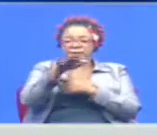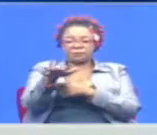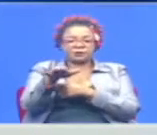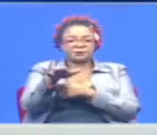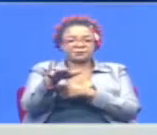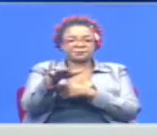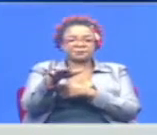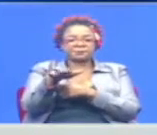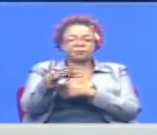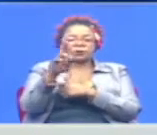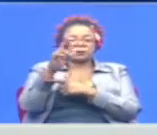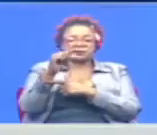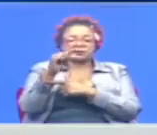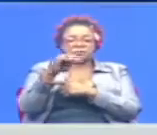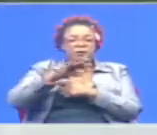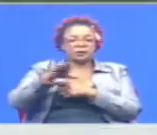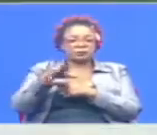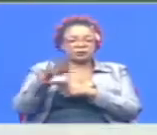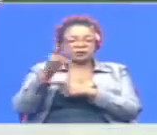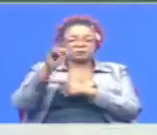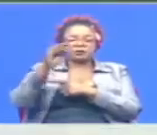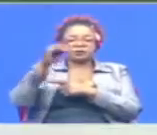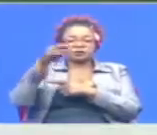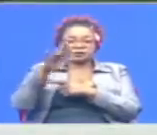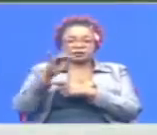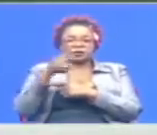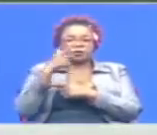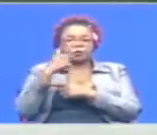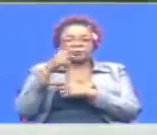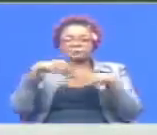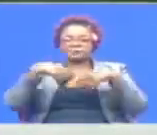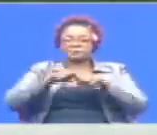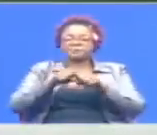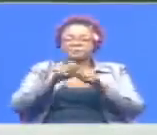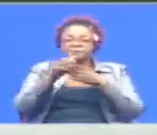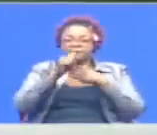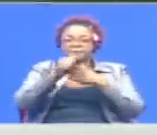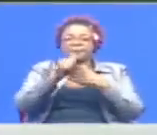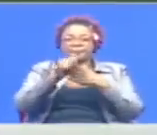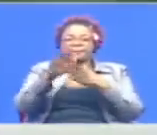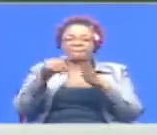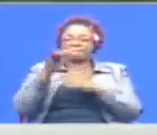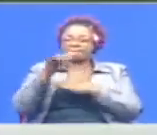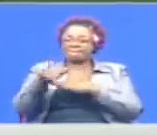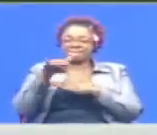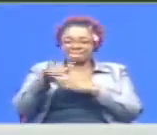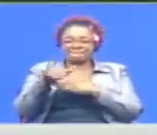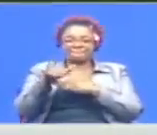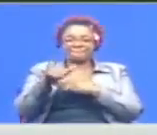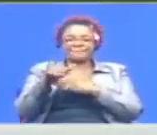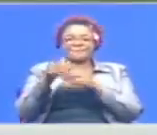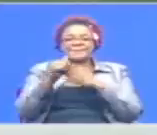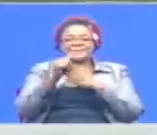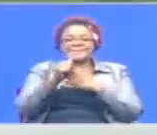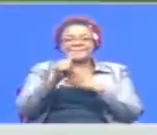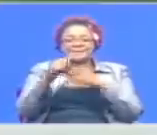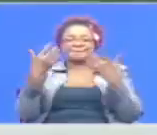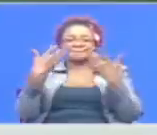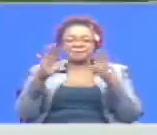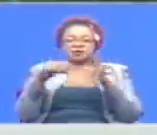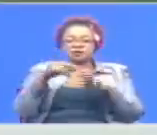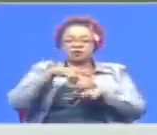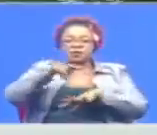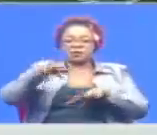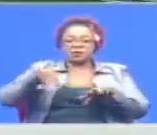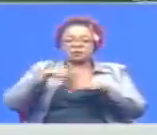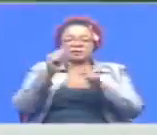in Wasingishu County. Kipchirchir, who took charge of the leading pack from early stages of the race, crossed the finish line in 2 hours,